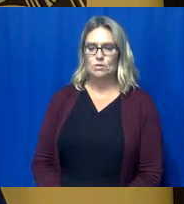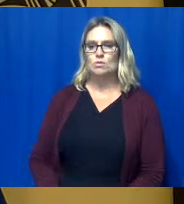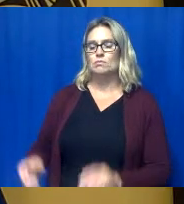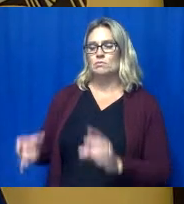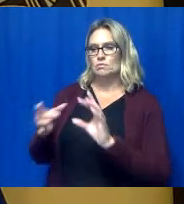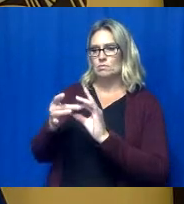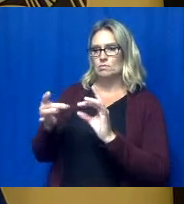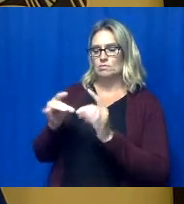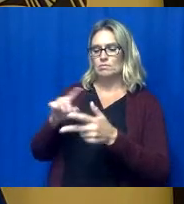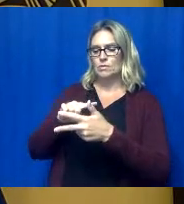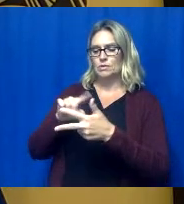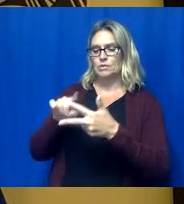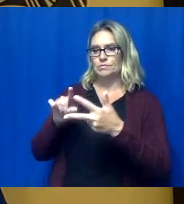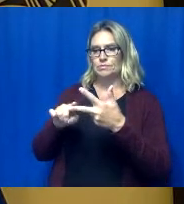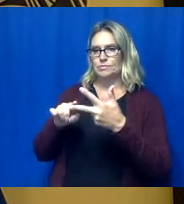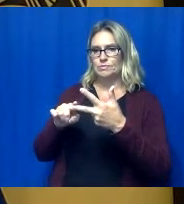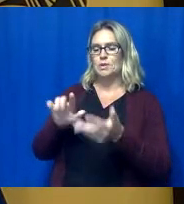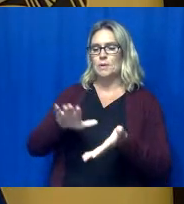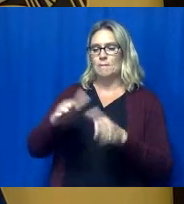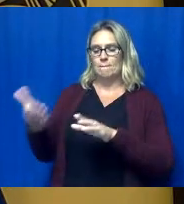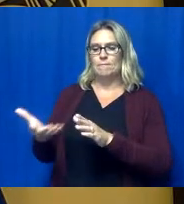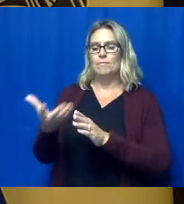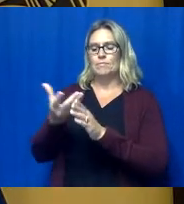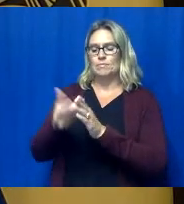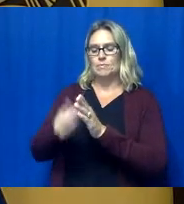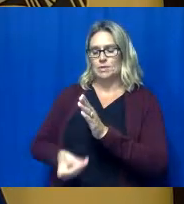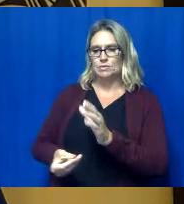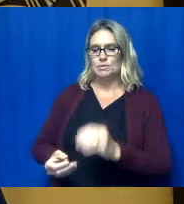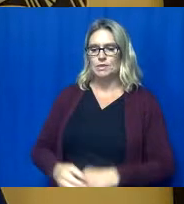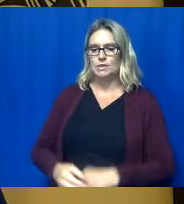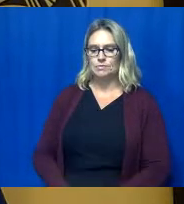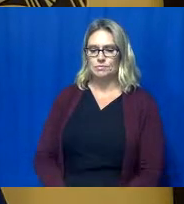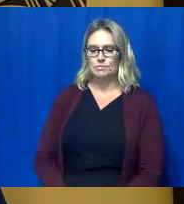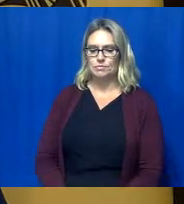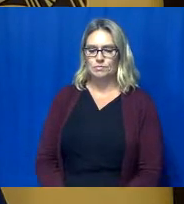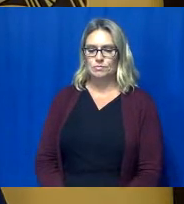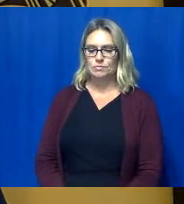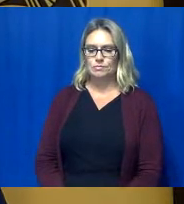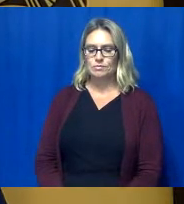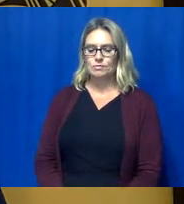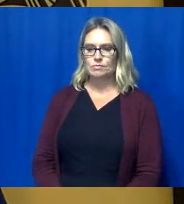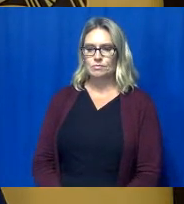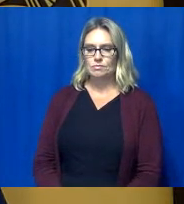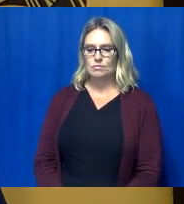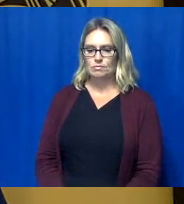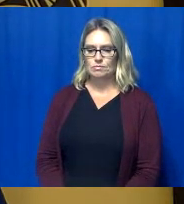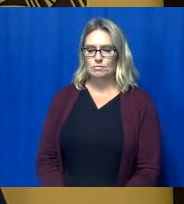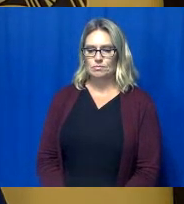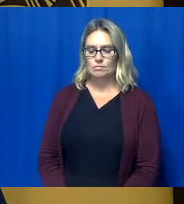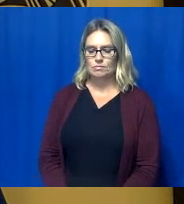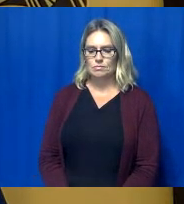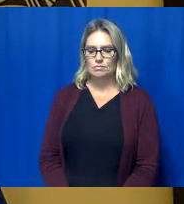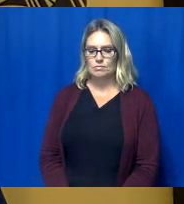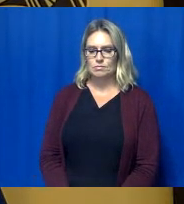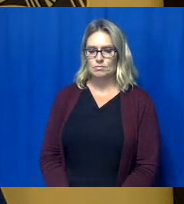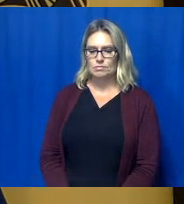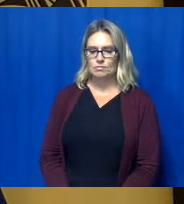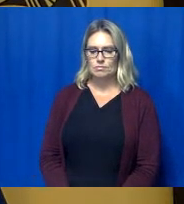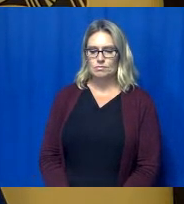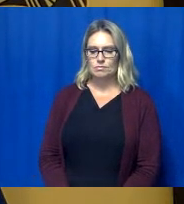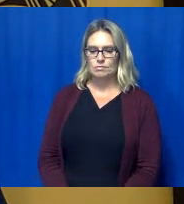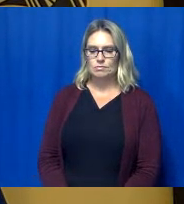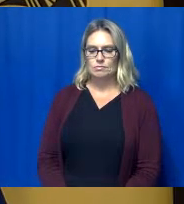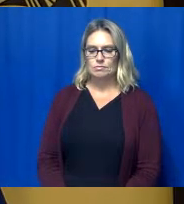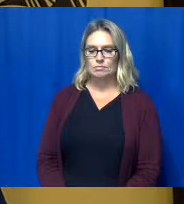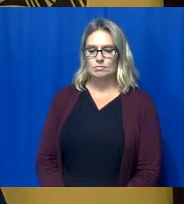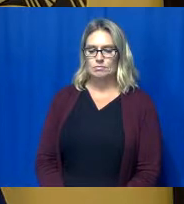ages of 80 and 89 from Zone 1, and a person over 90 years of age from Zone 4. Each of these individuals has people and